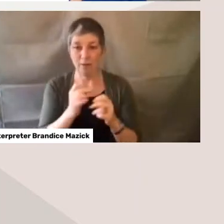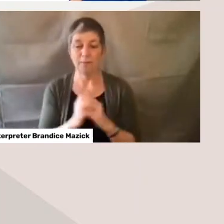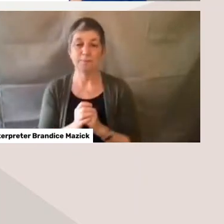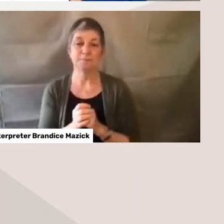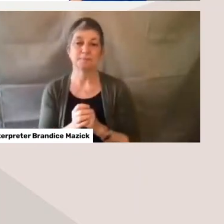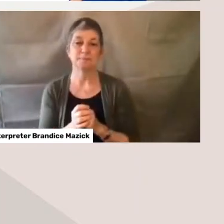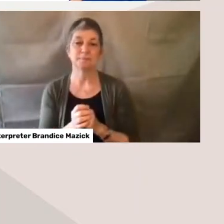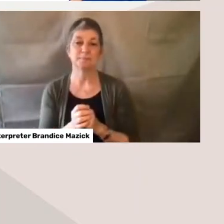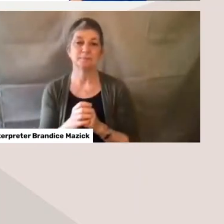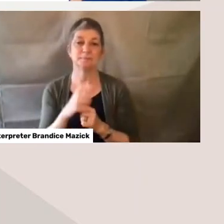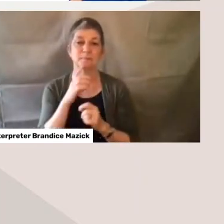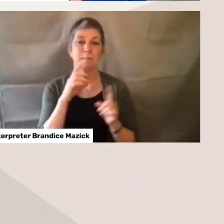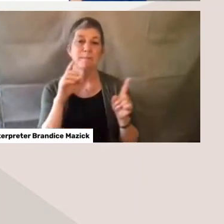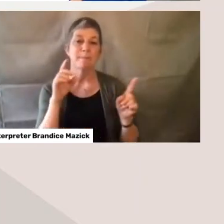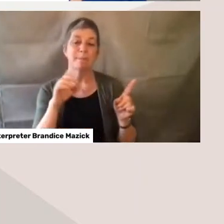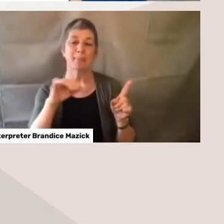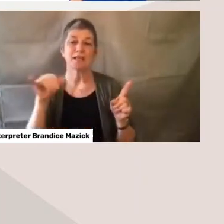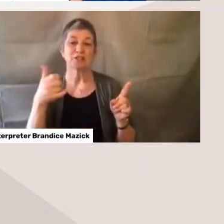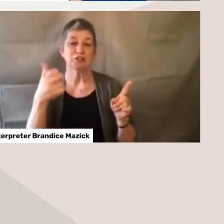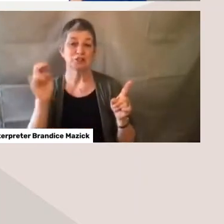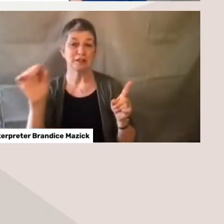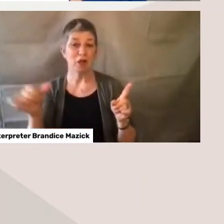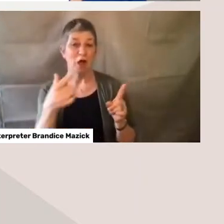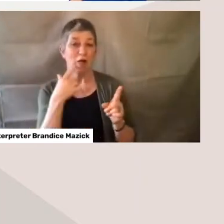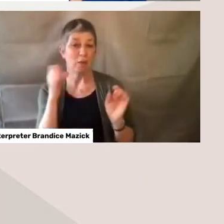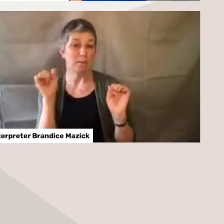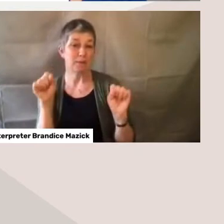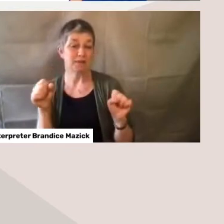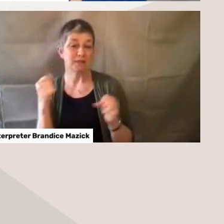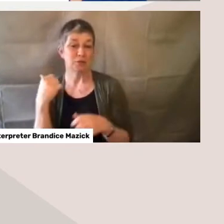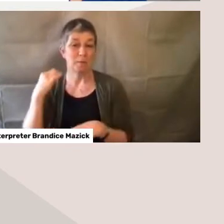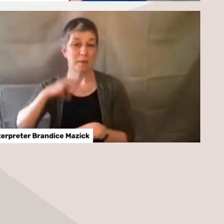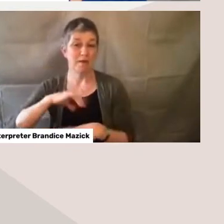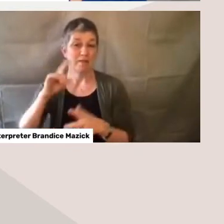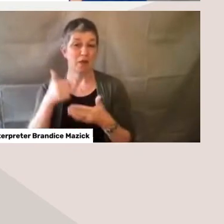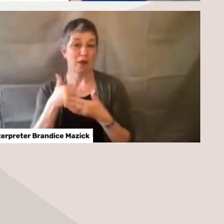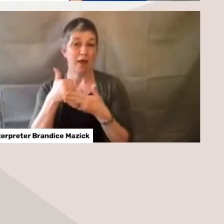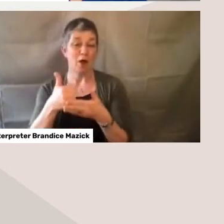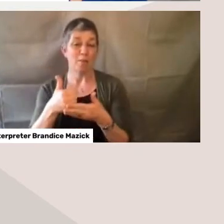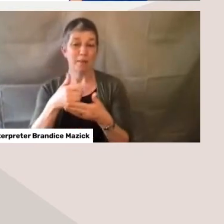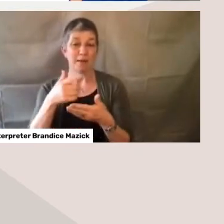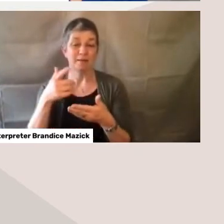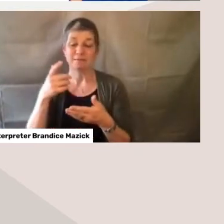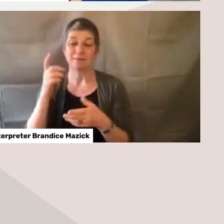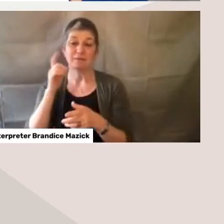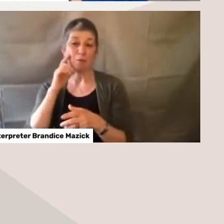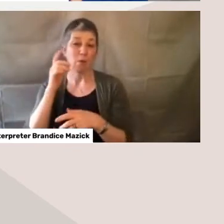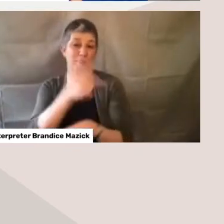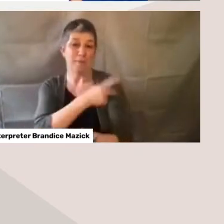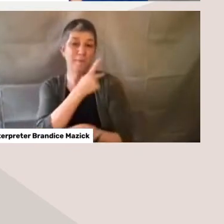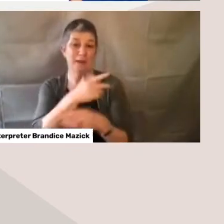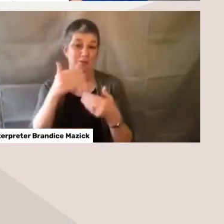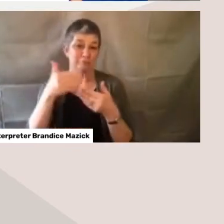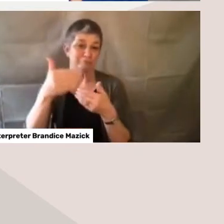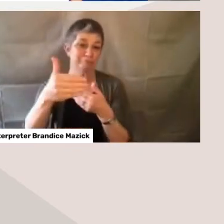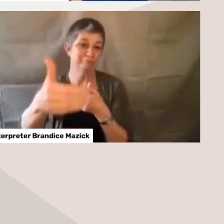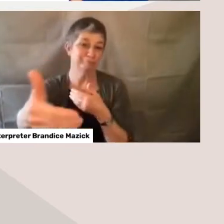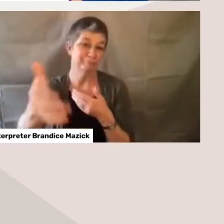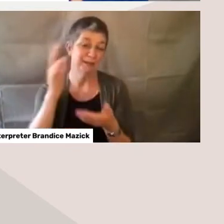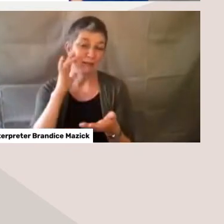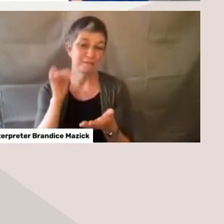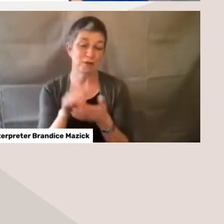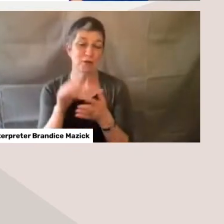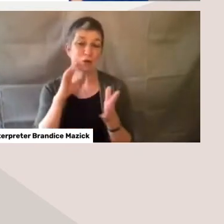And I guess the other potential benefit is that they are helping the next person, right? You are advancing science and